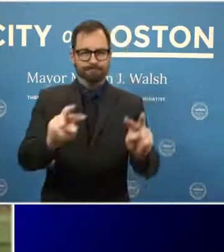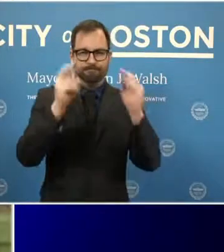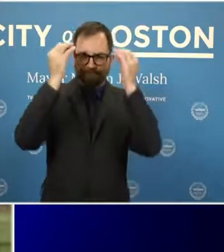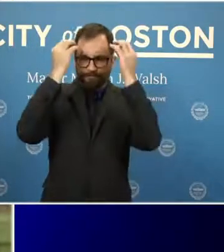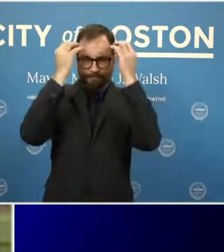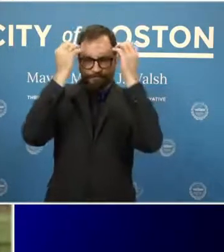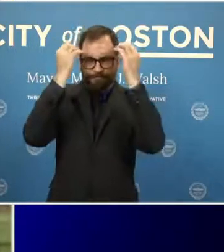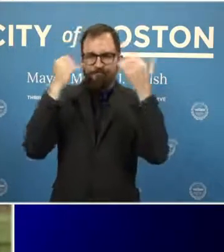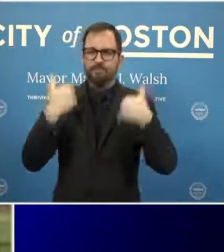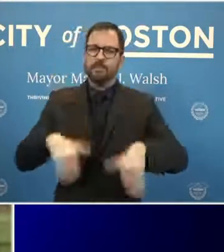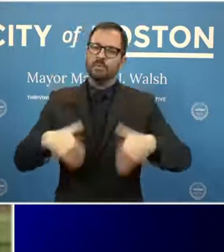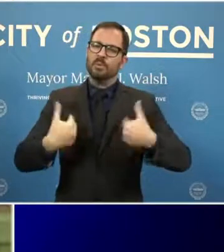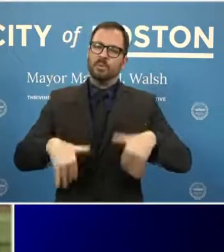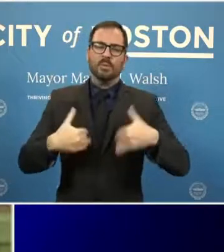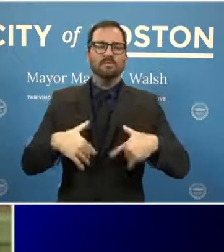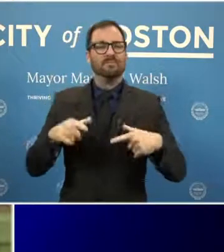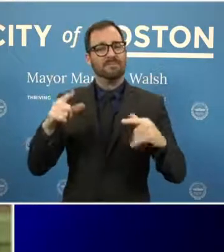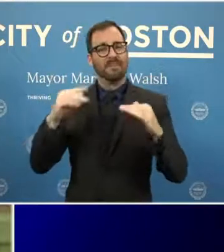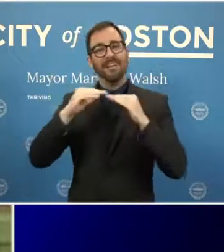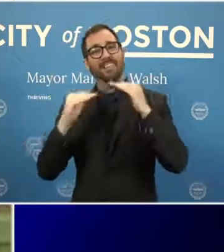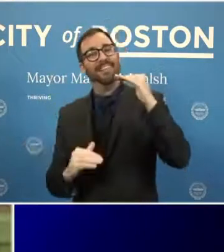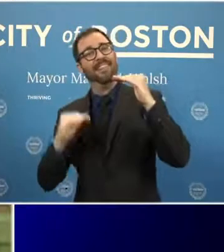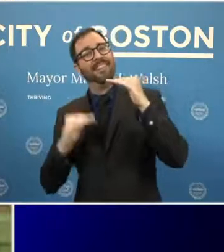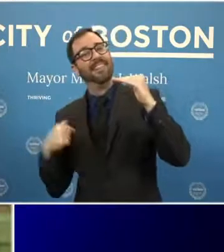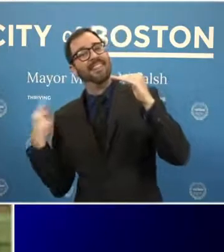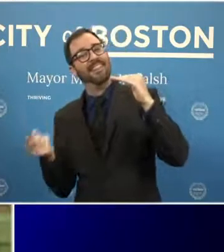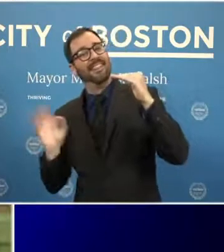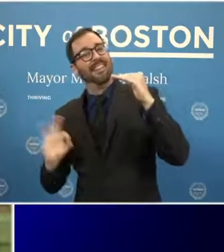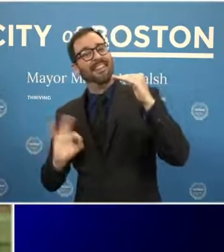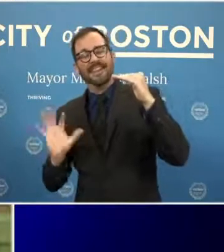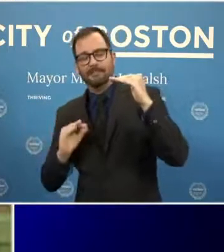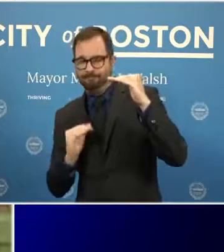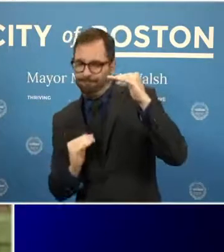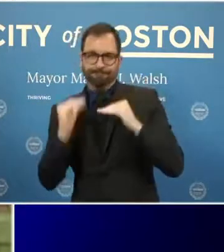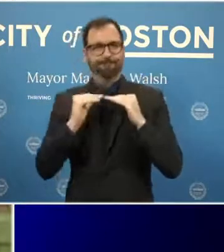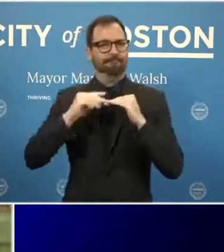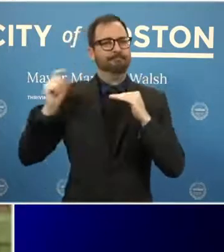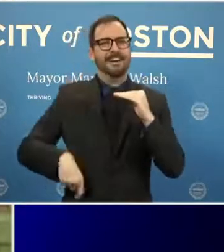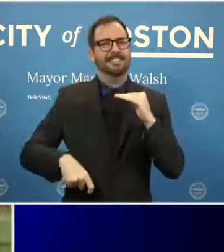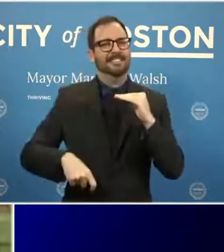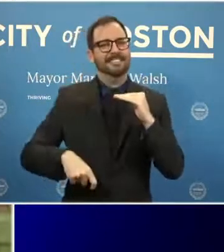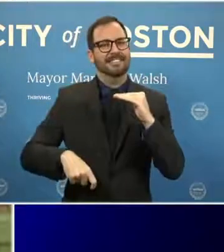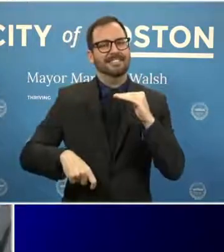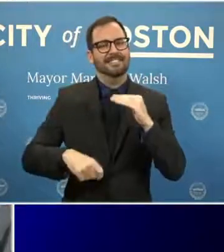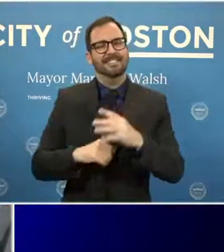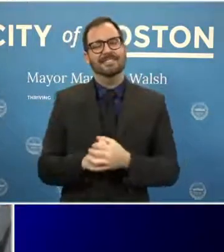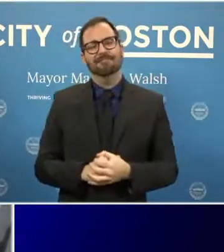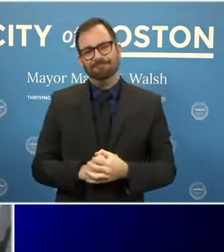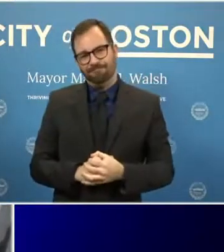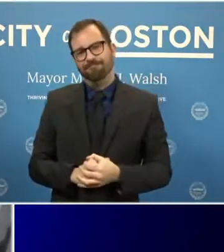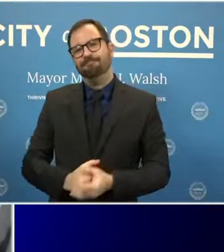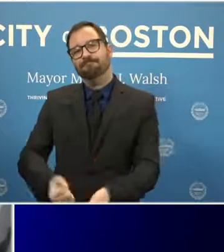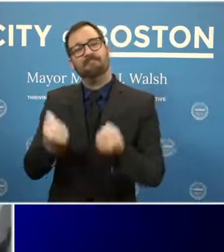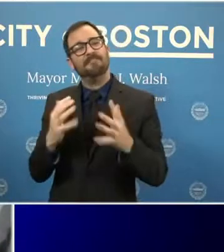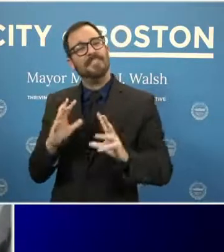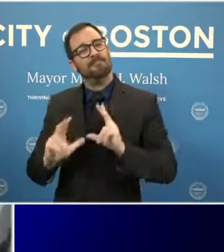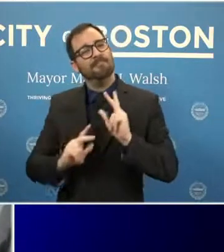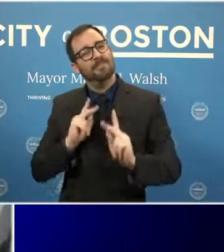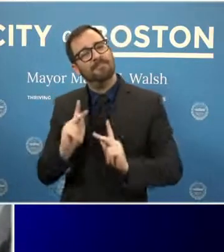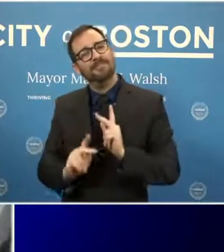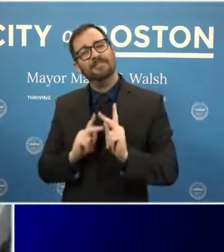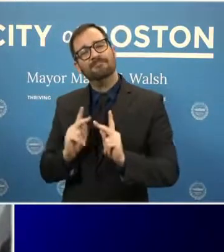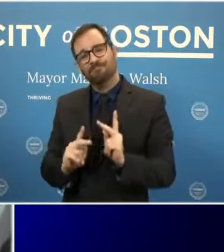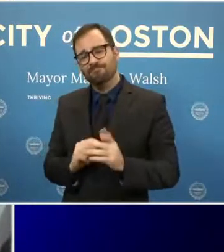people were actually able to understand, finally, how